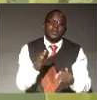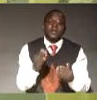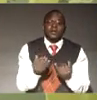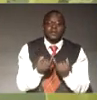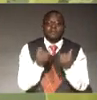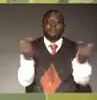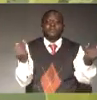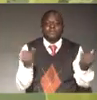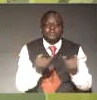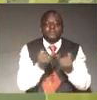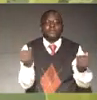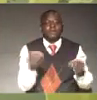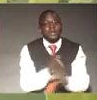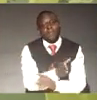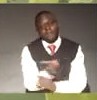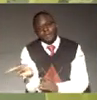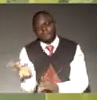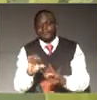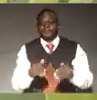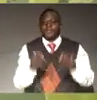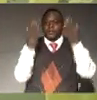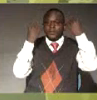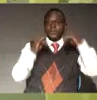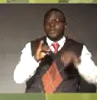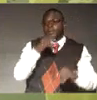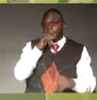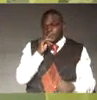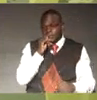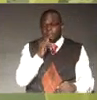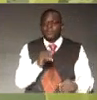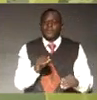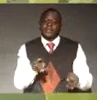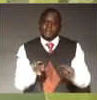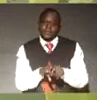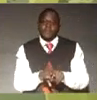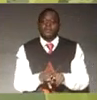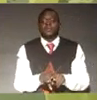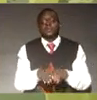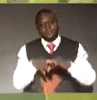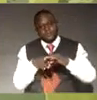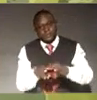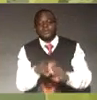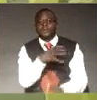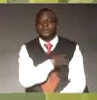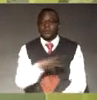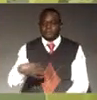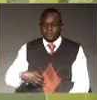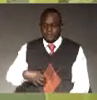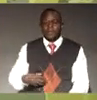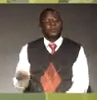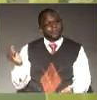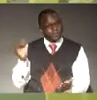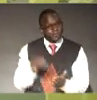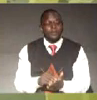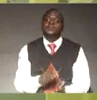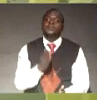divergent. Moving on now, President Yoweri Kaguta Museveni, who is also the Commander-in-Chief of the Uganda Armed Forces, has re-emphasized the